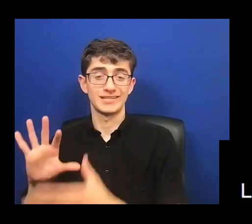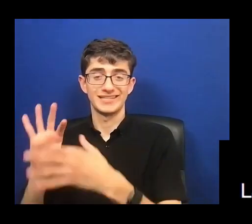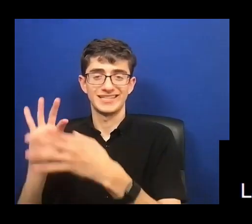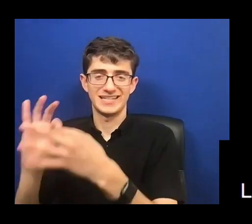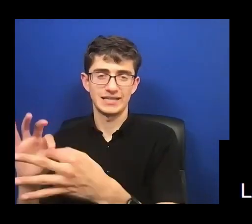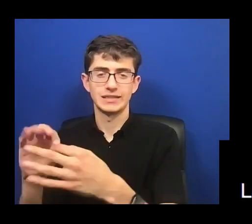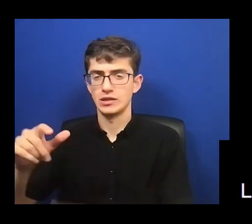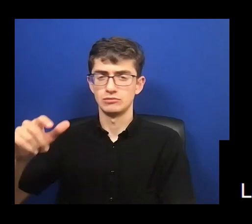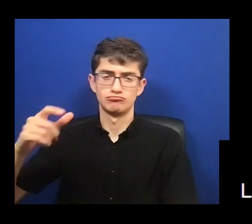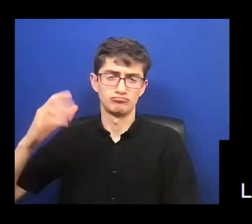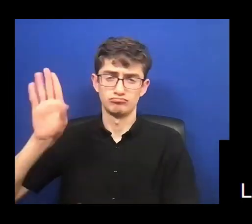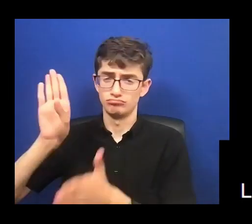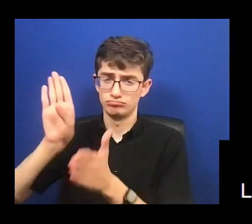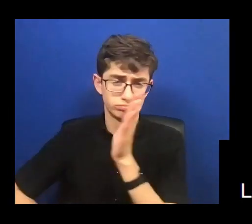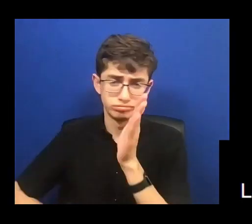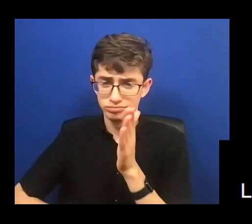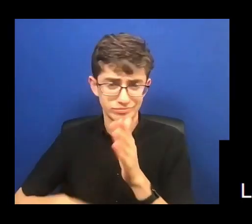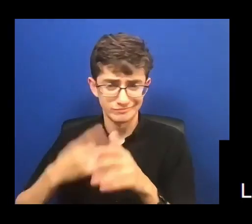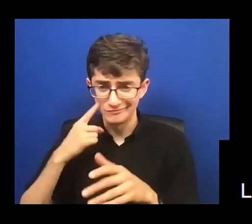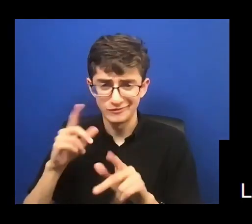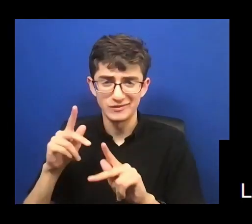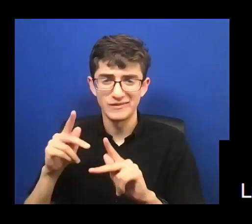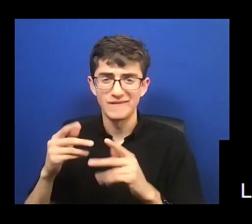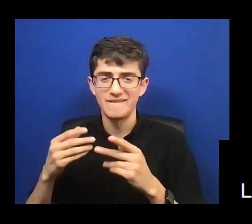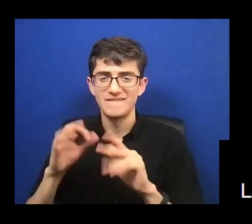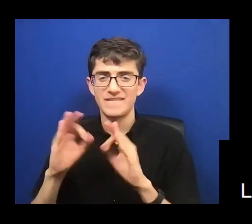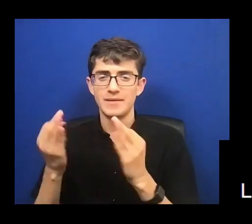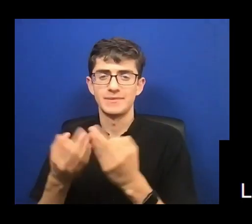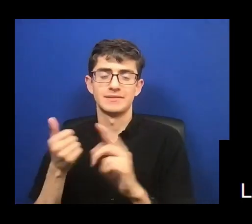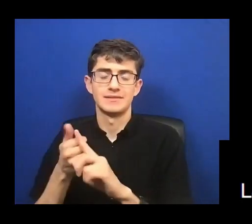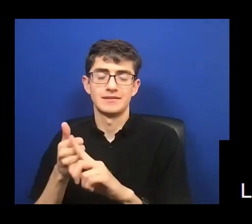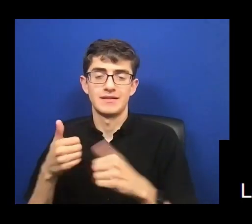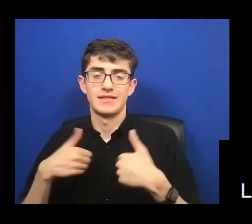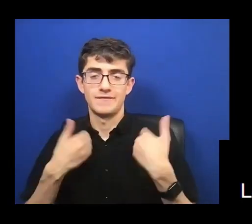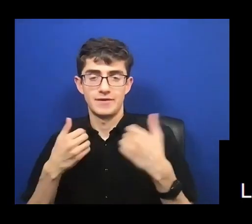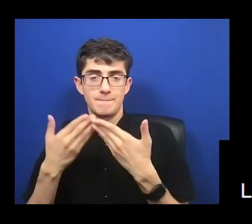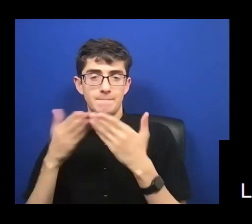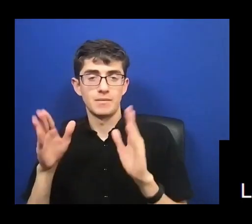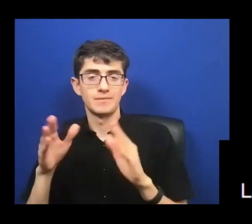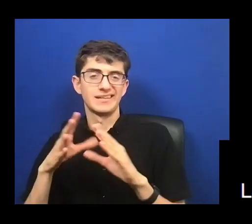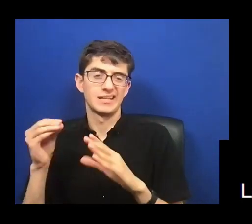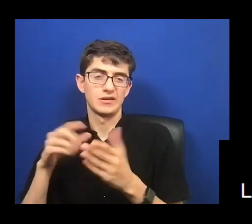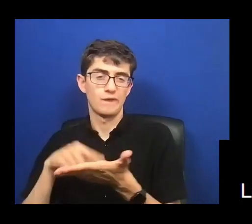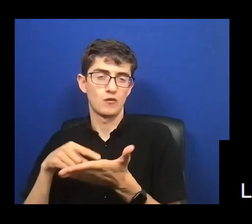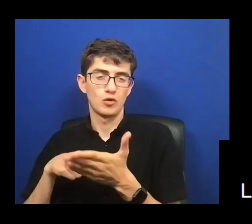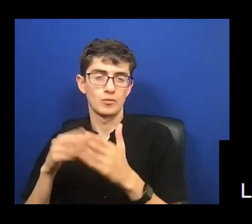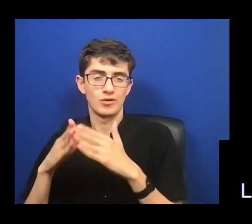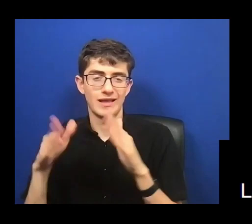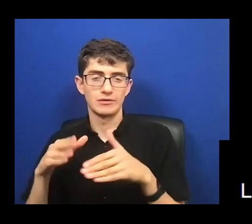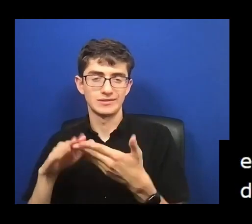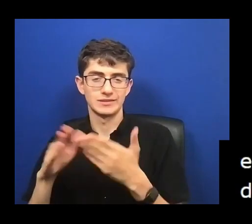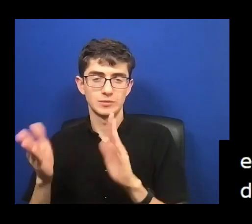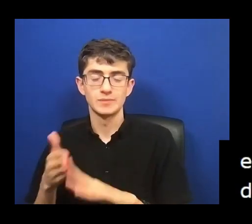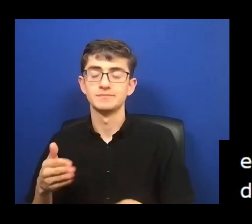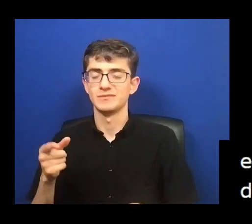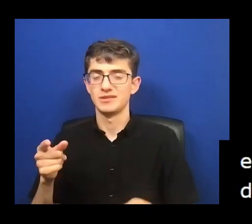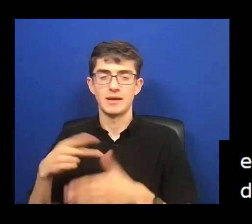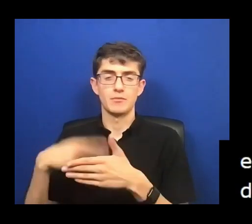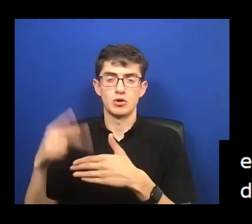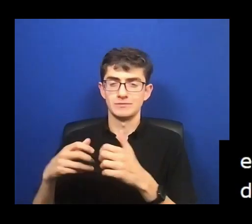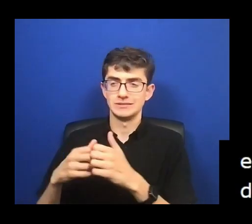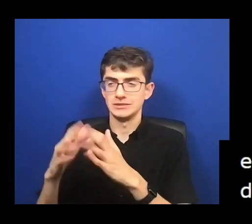options specifically for families living in public and affordable housing communities. When we kind of started to shape this program, we saw